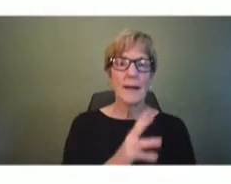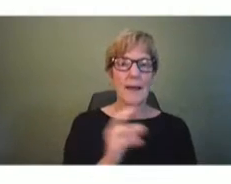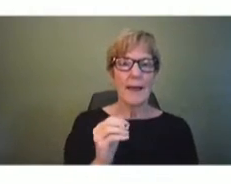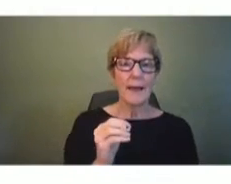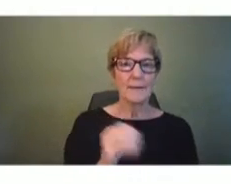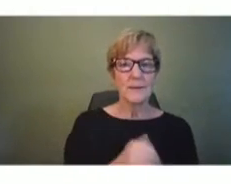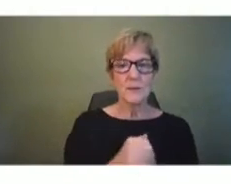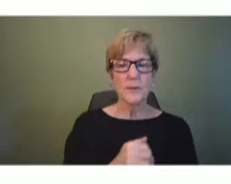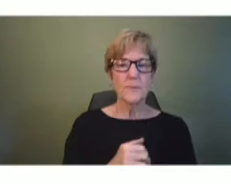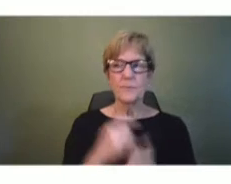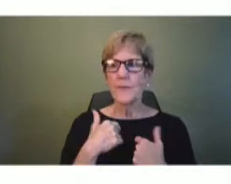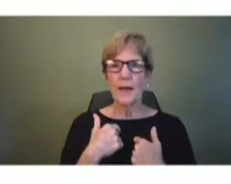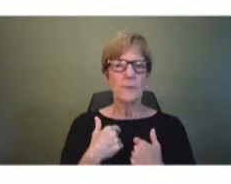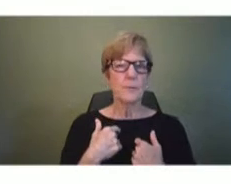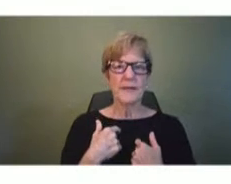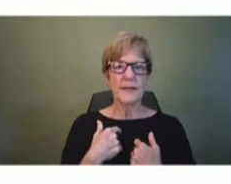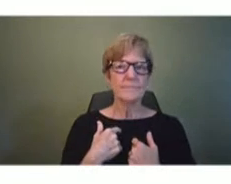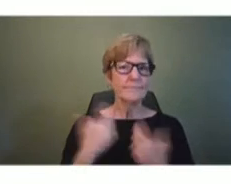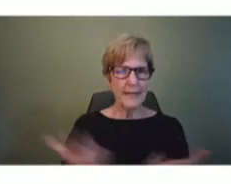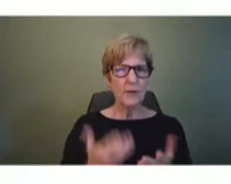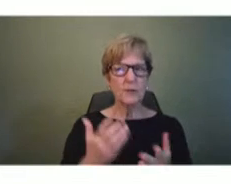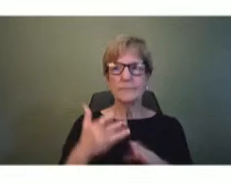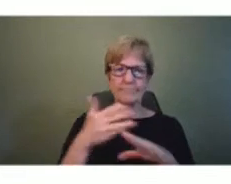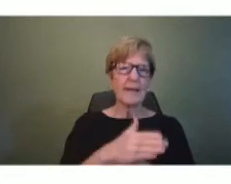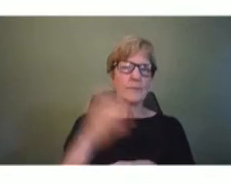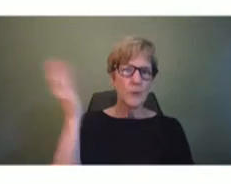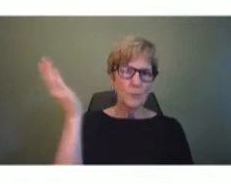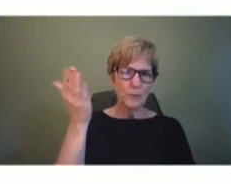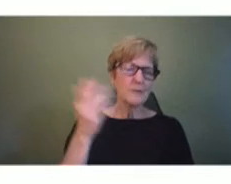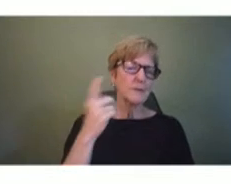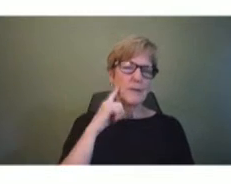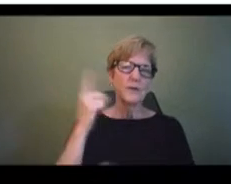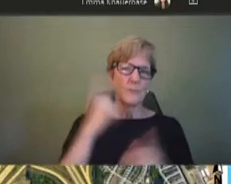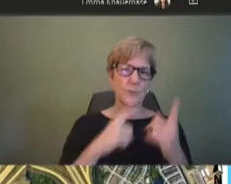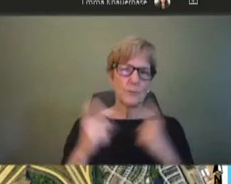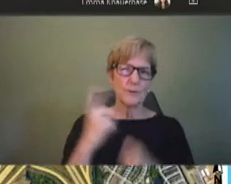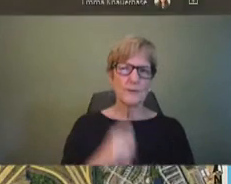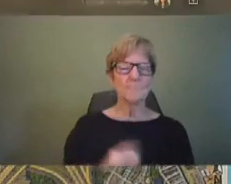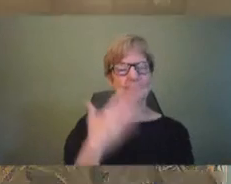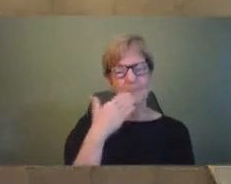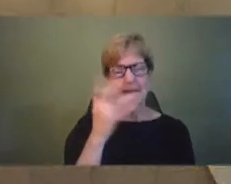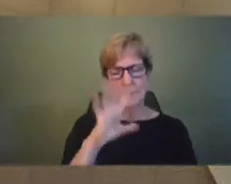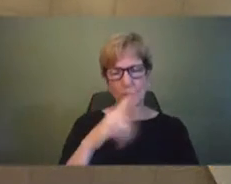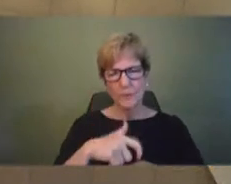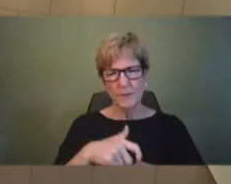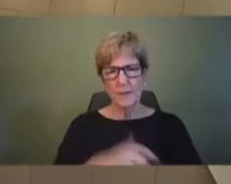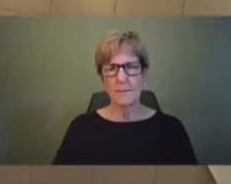available after we finish the presentation for any questions you may have thank you so much for your time